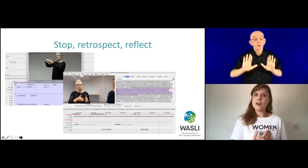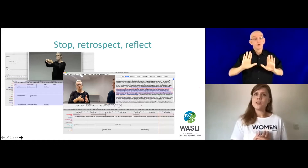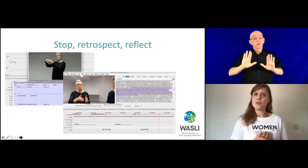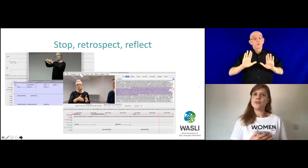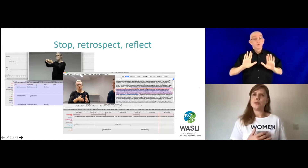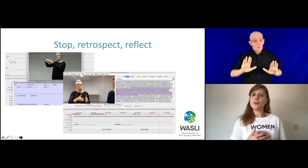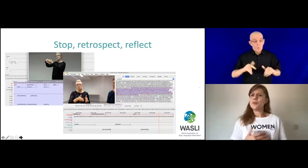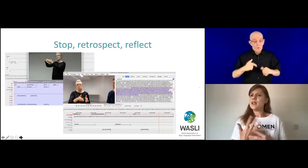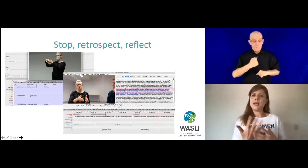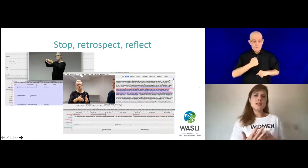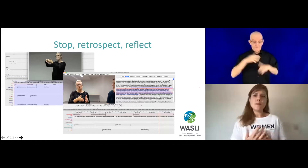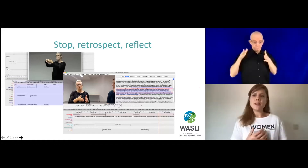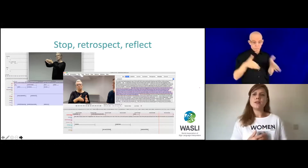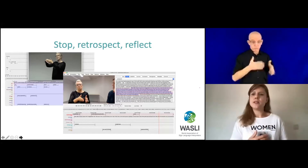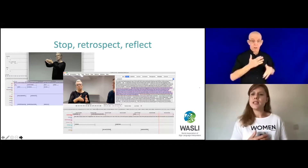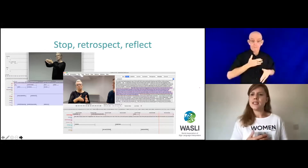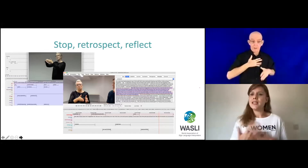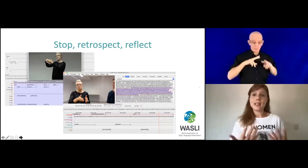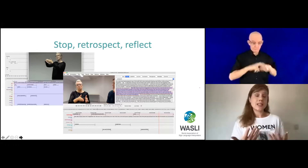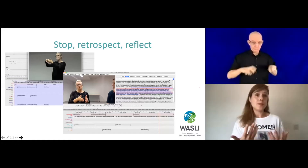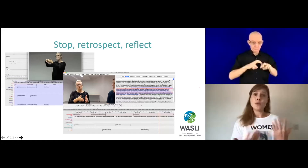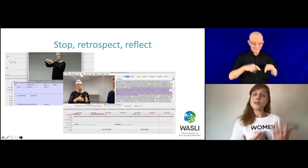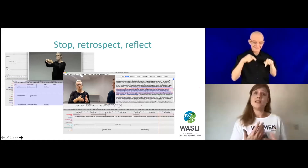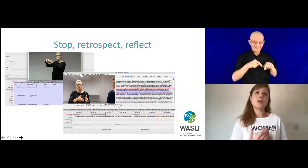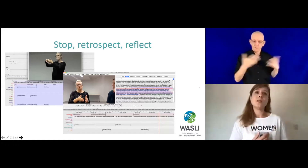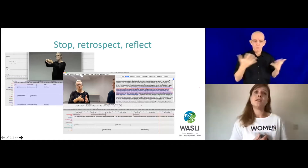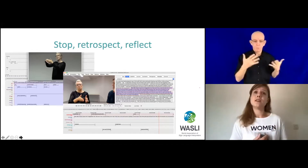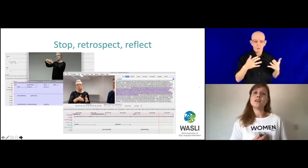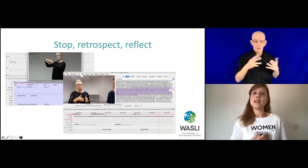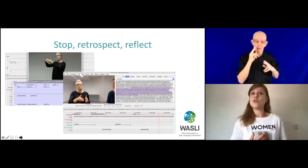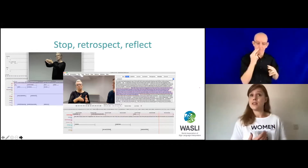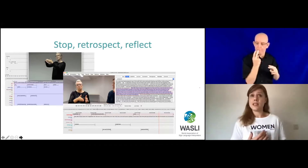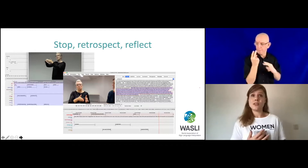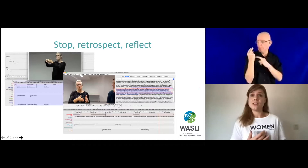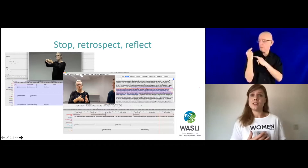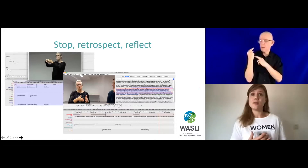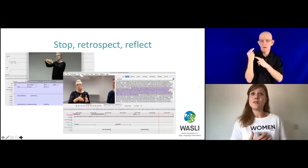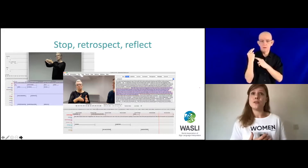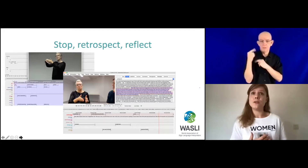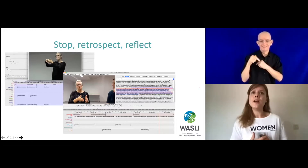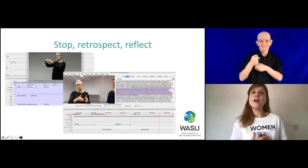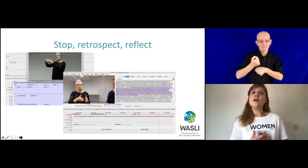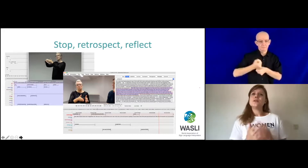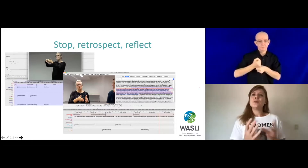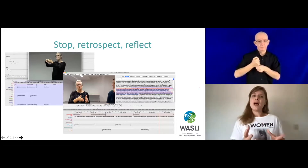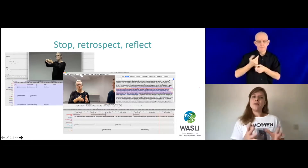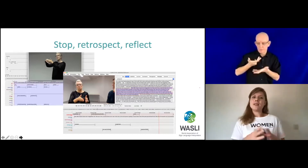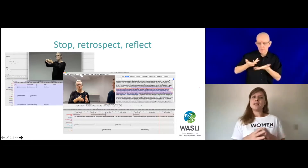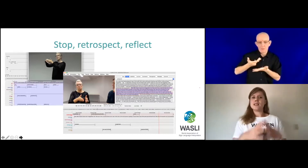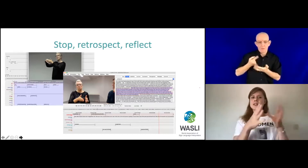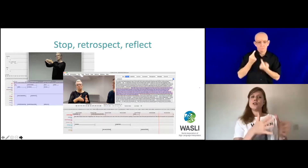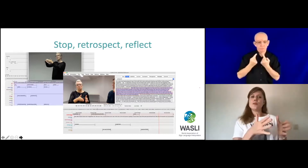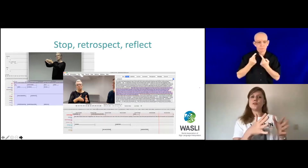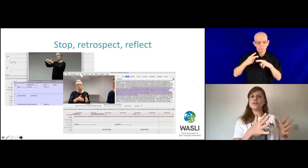retrospective task review. It's a method or a technique that has been used in interpreting studies and translation studies before. So what happens is